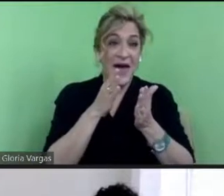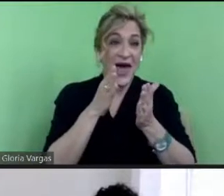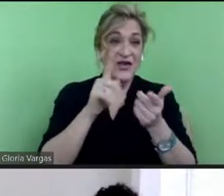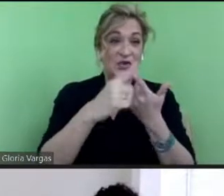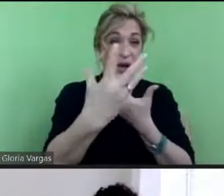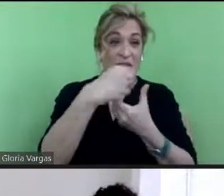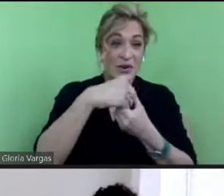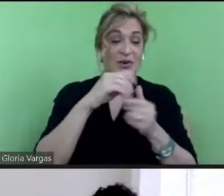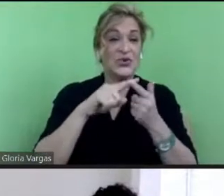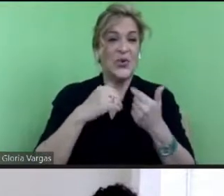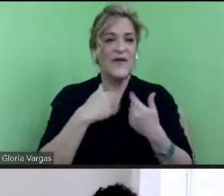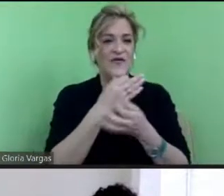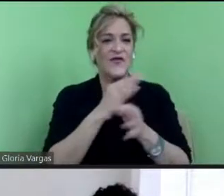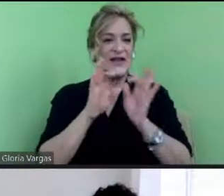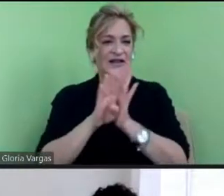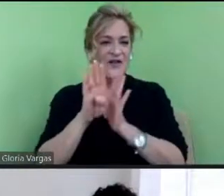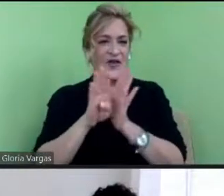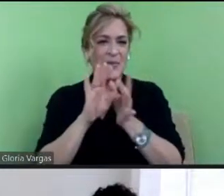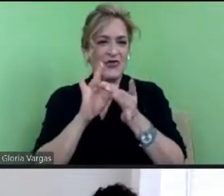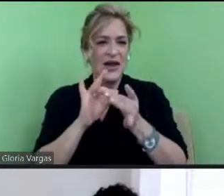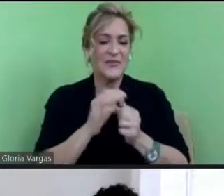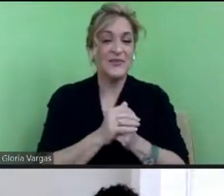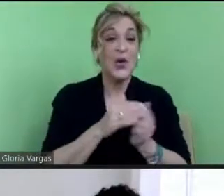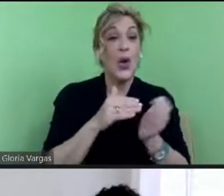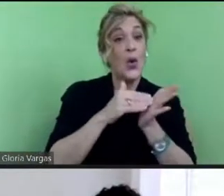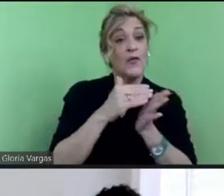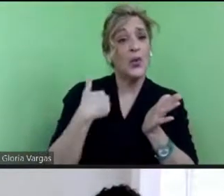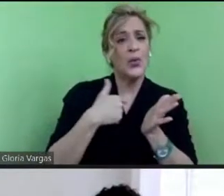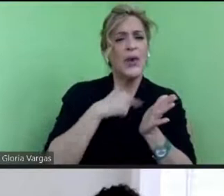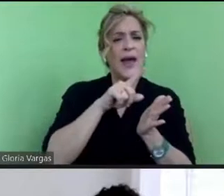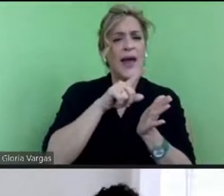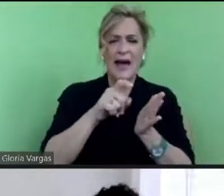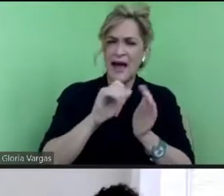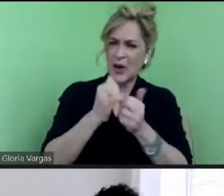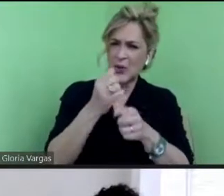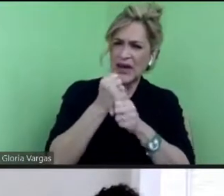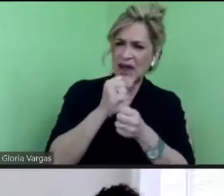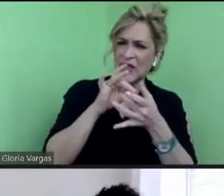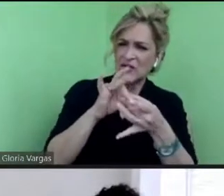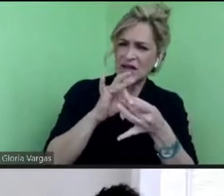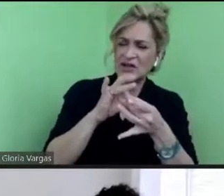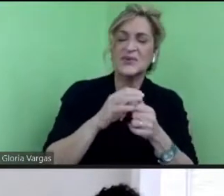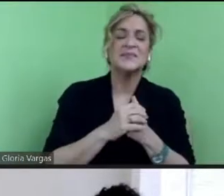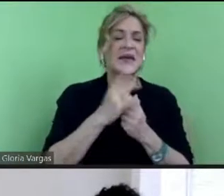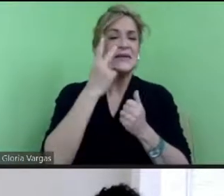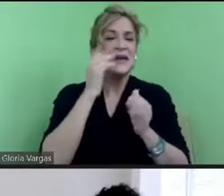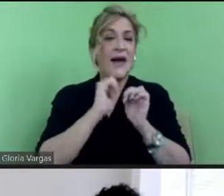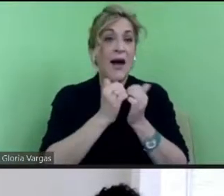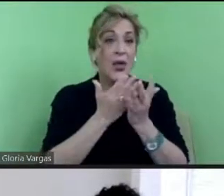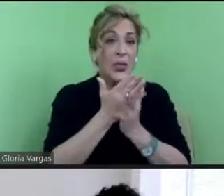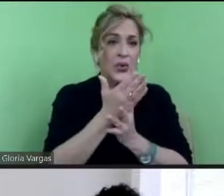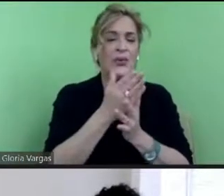developed relationships. We often ask, how do we get those relationships? We see they are gained through socially valued